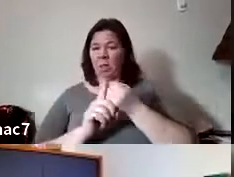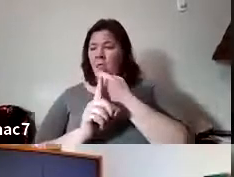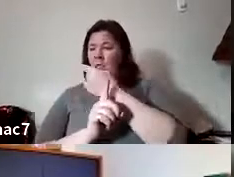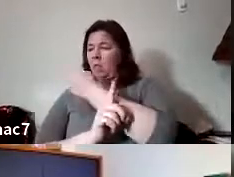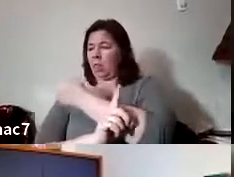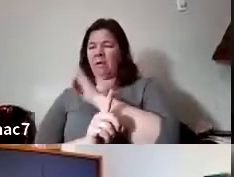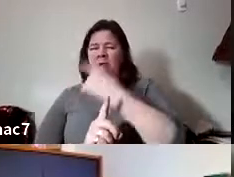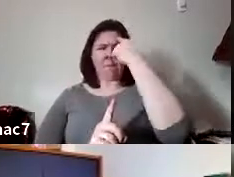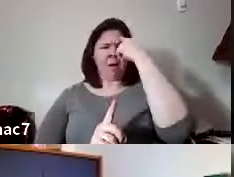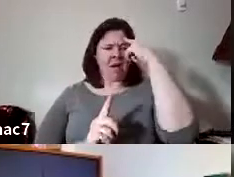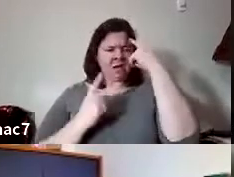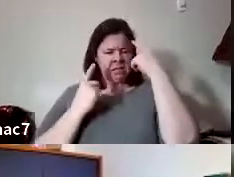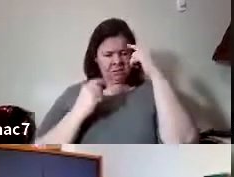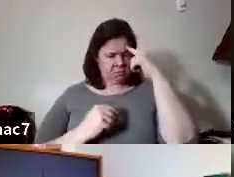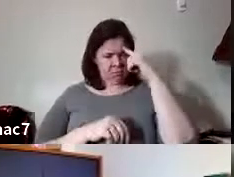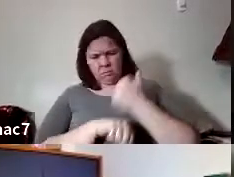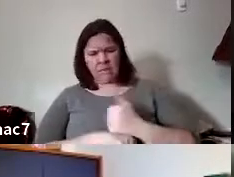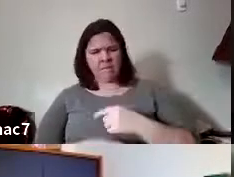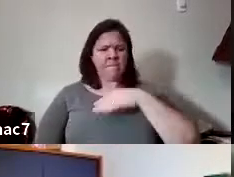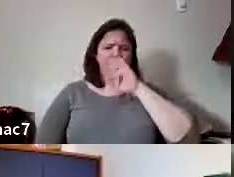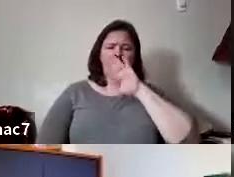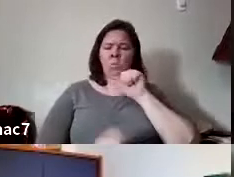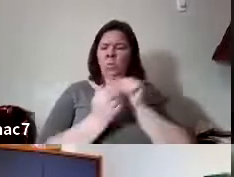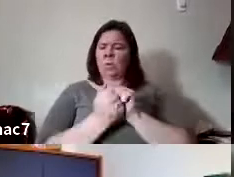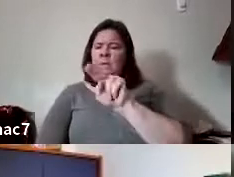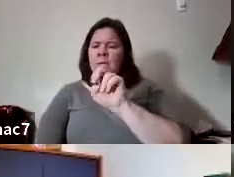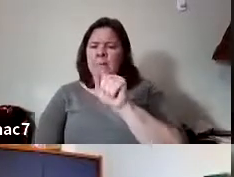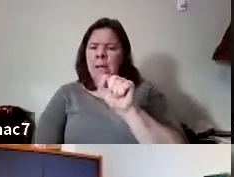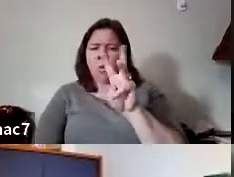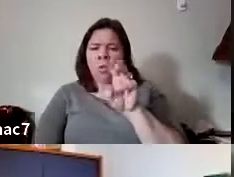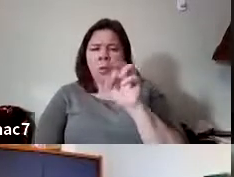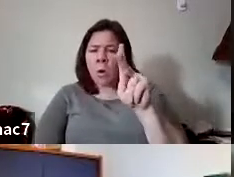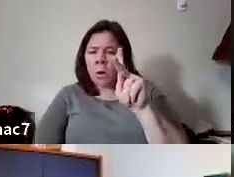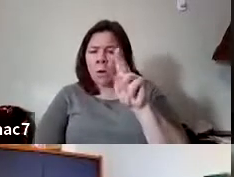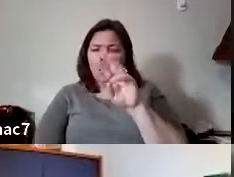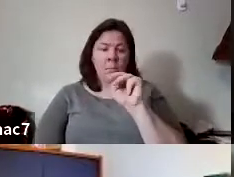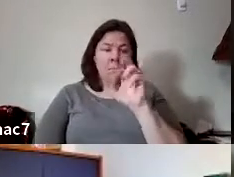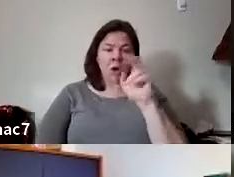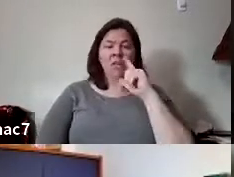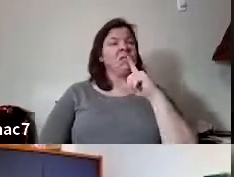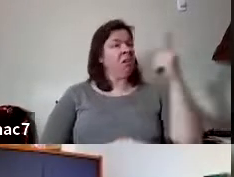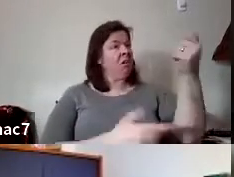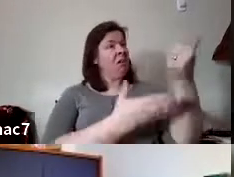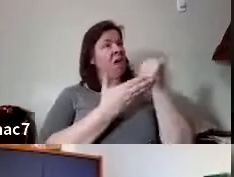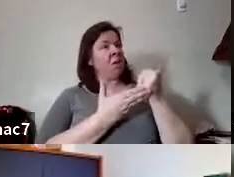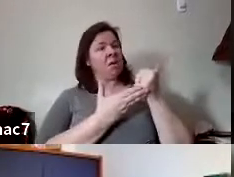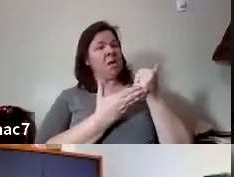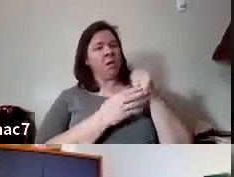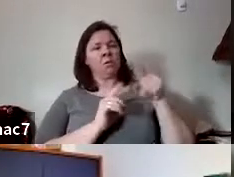because that's the reason why most people get fed up with network marketing, because as much as they say that they're here to help, it's all